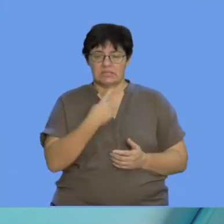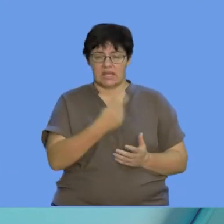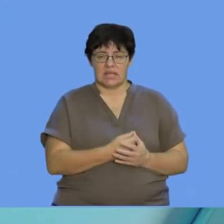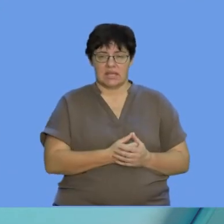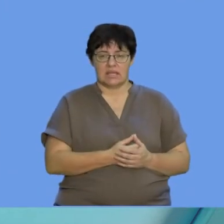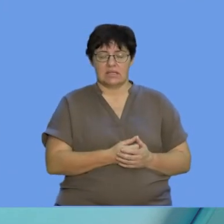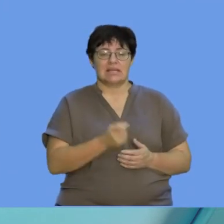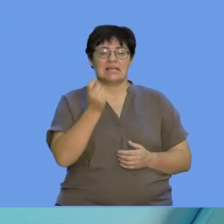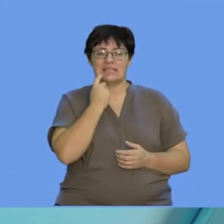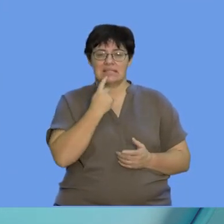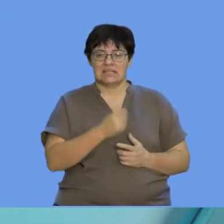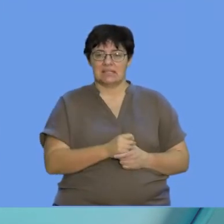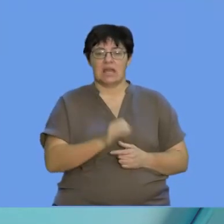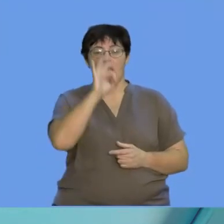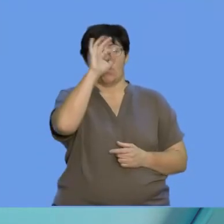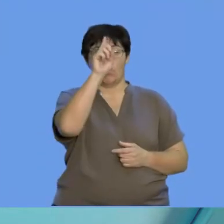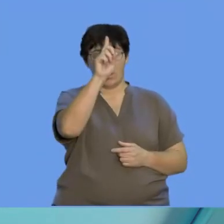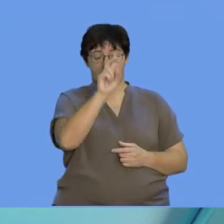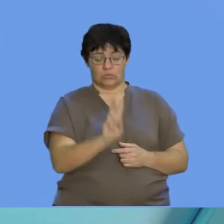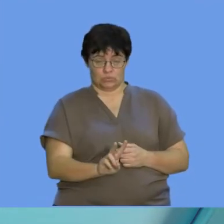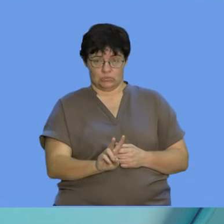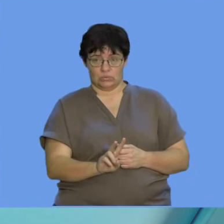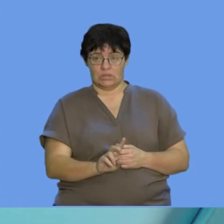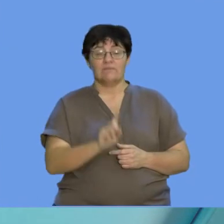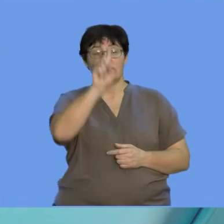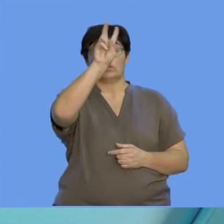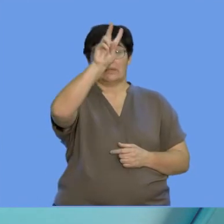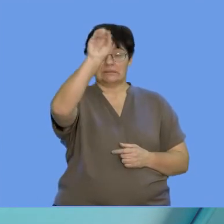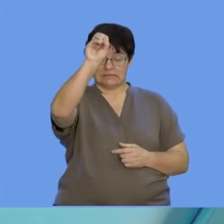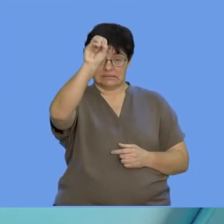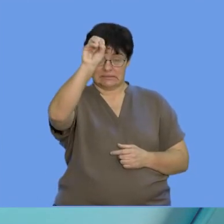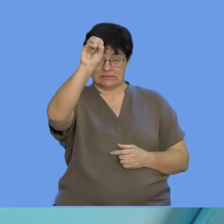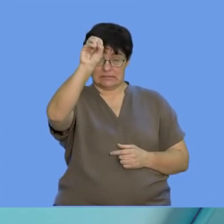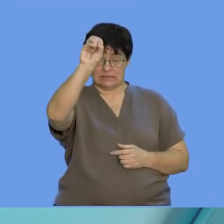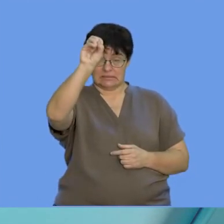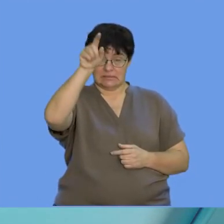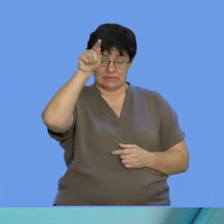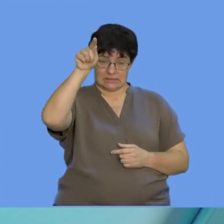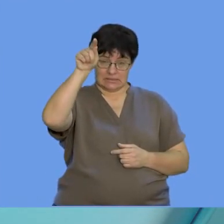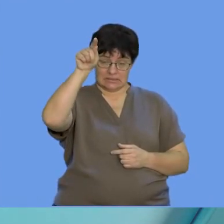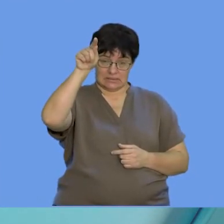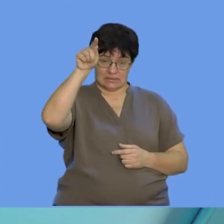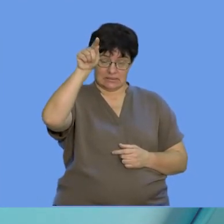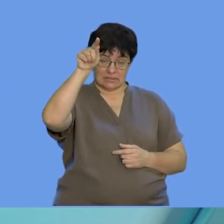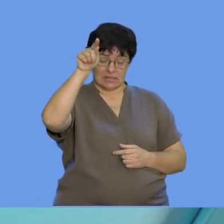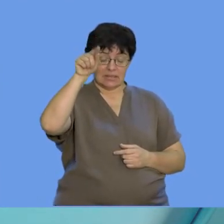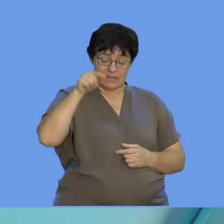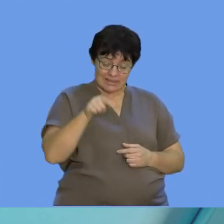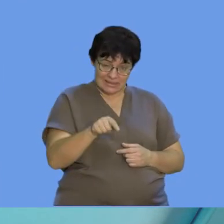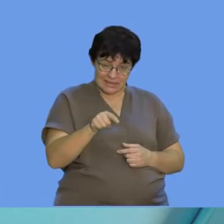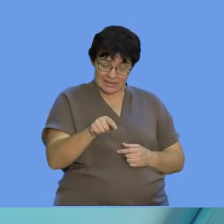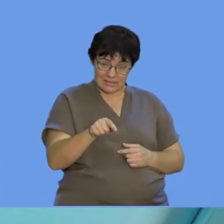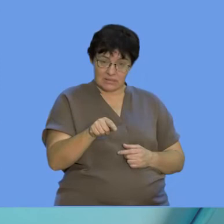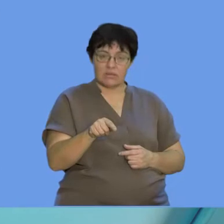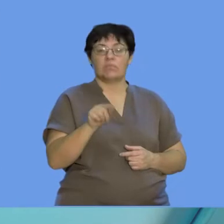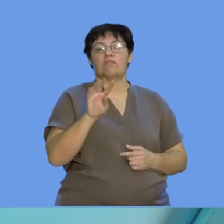say the easier ratio, 1 is to 2. If this is 20, right, the one that has 1 as a ratio, this